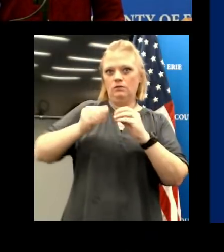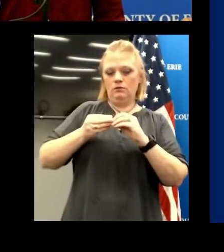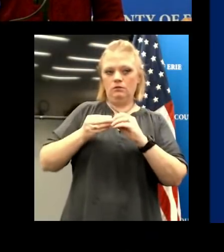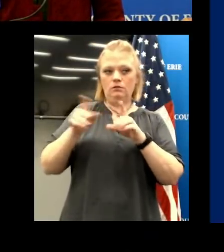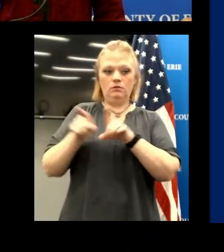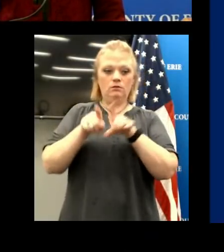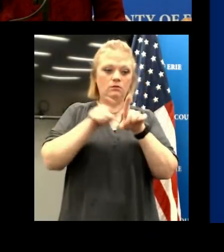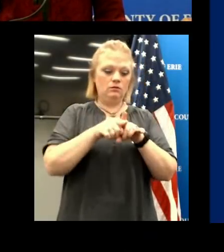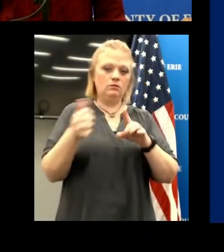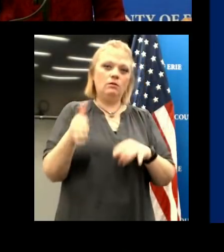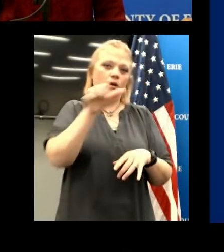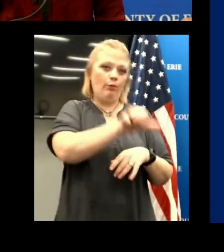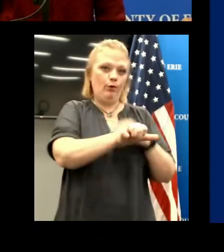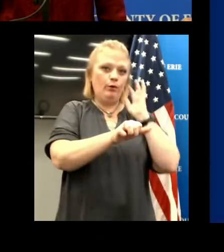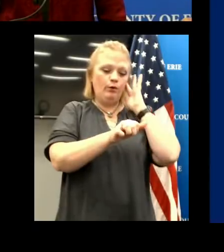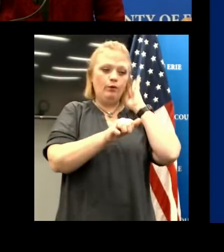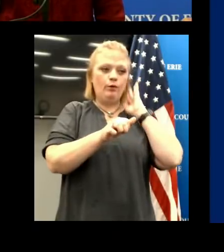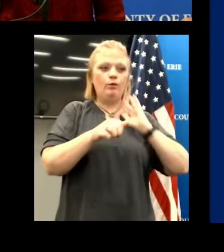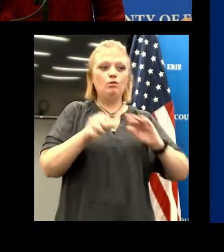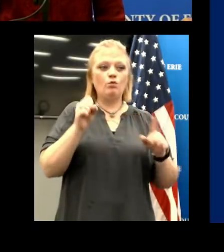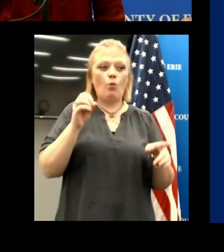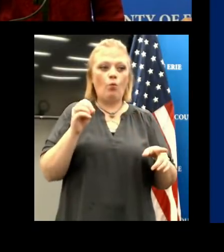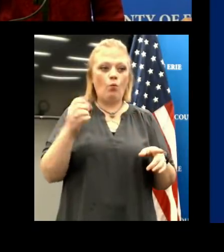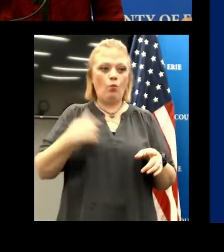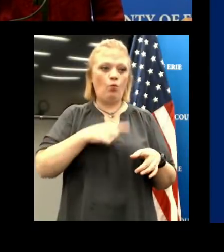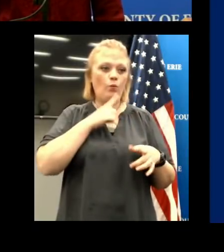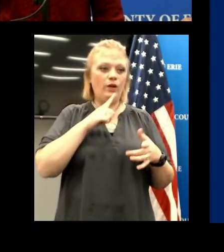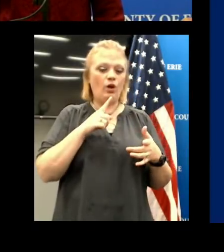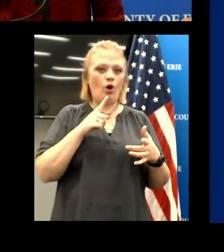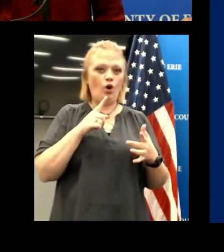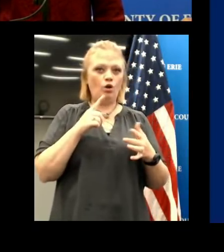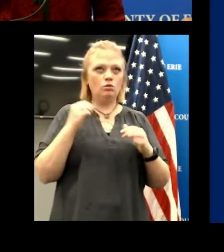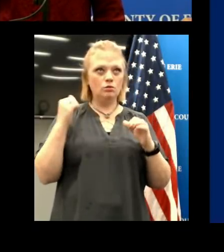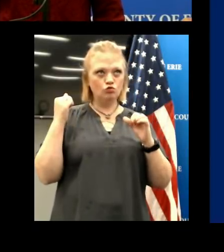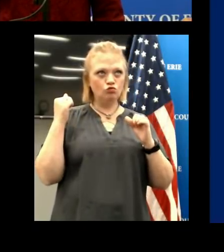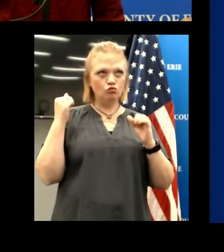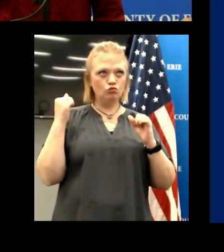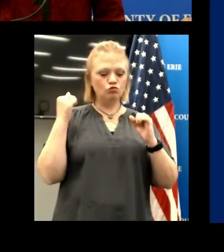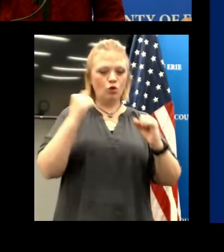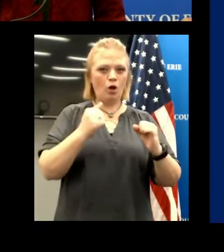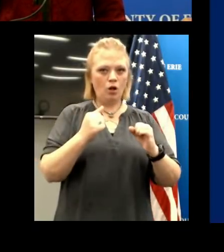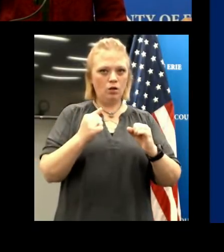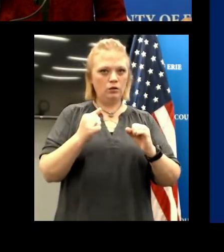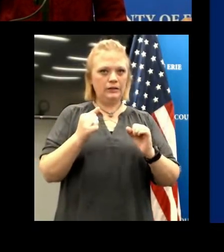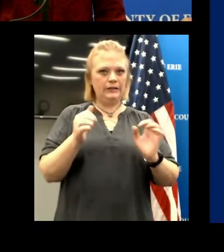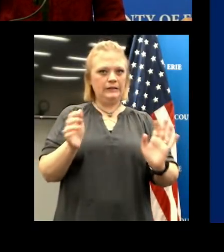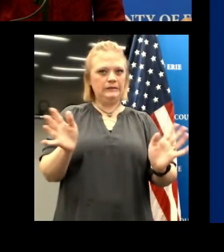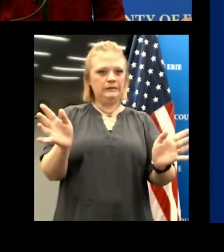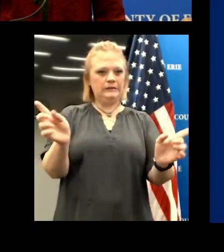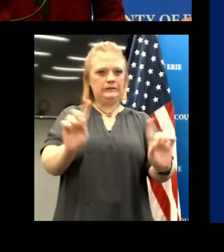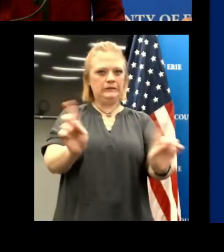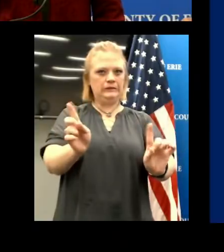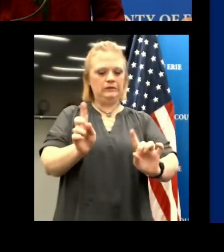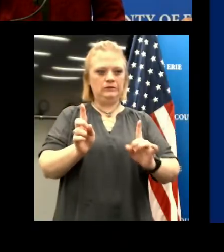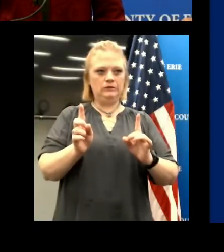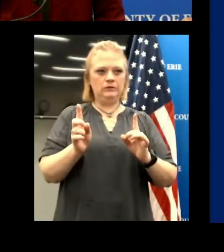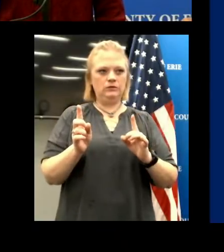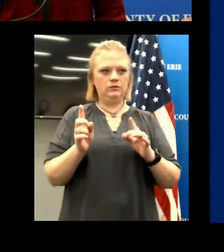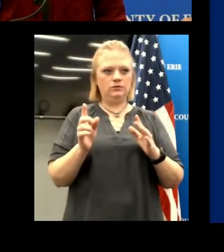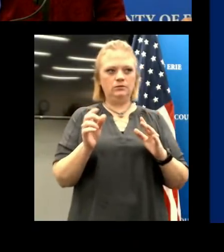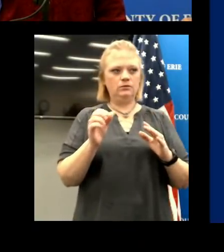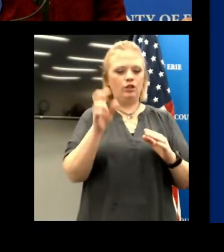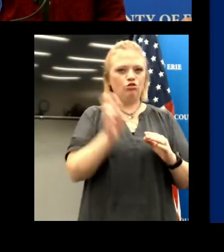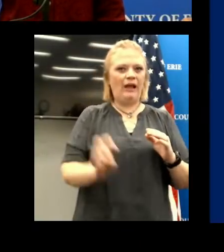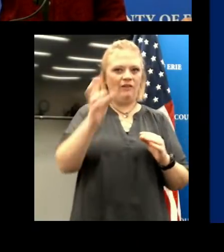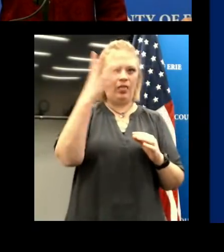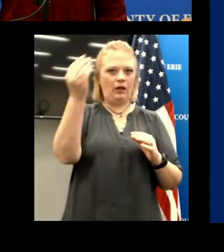well as other states. So we are strongly discouraging travel to any state outside of New York State for